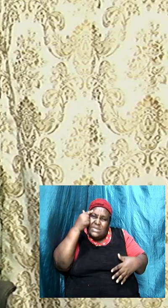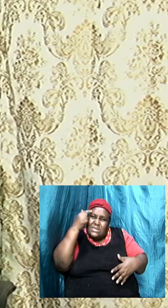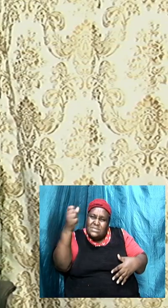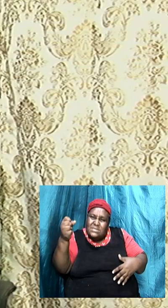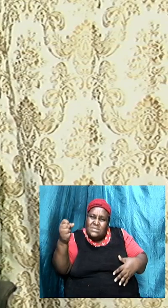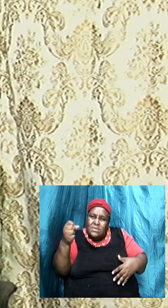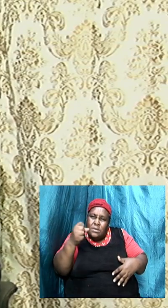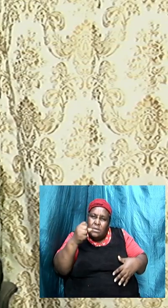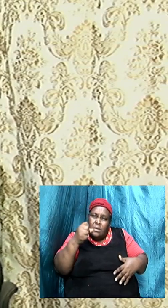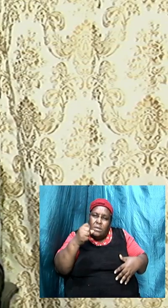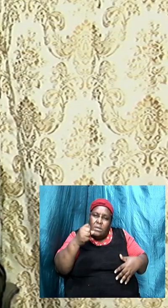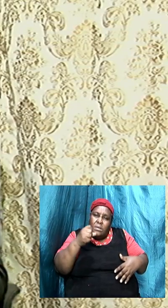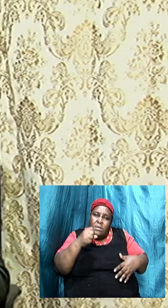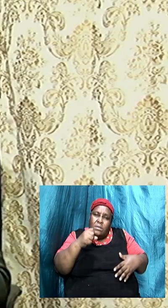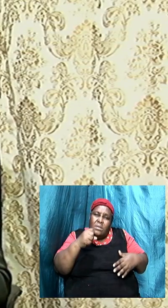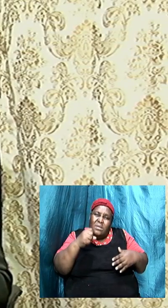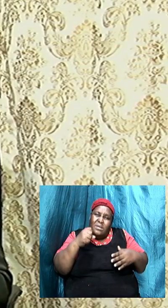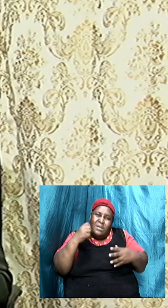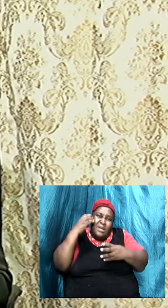you're swept away.